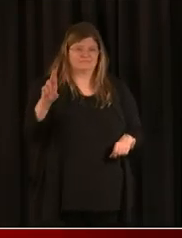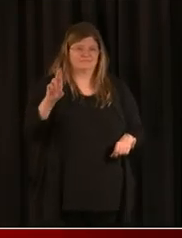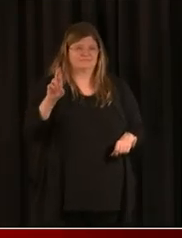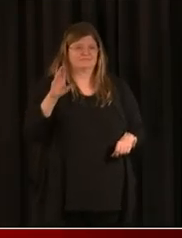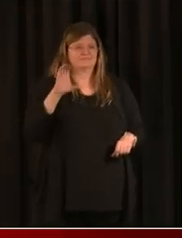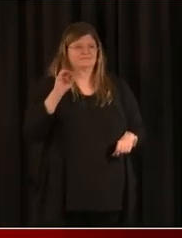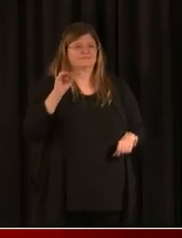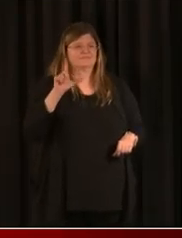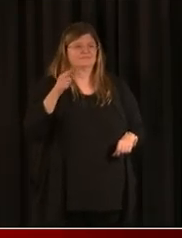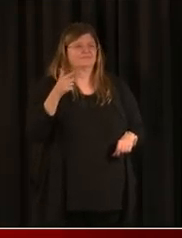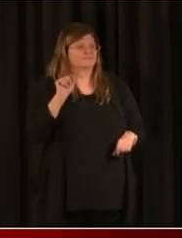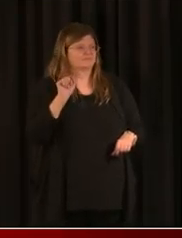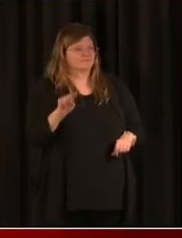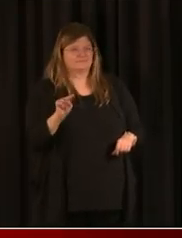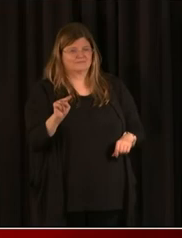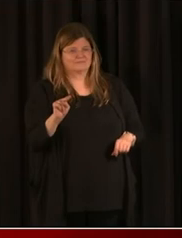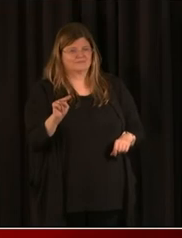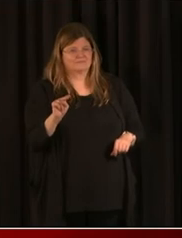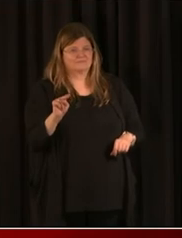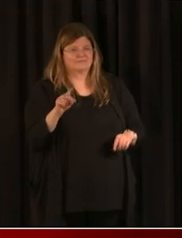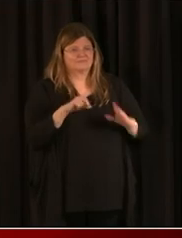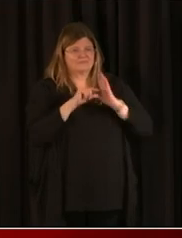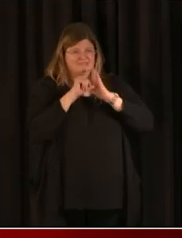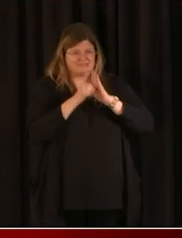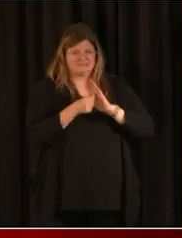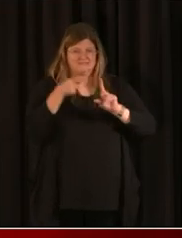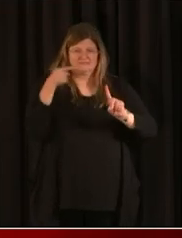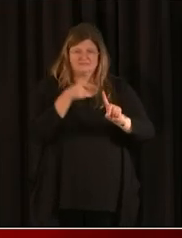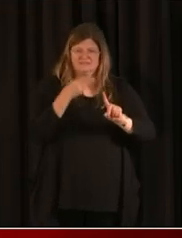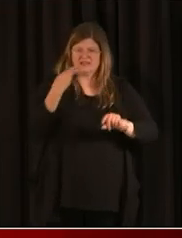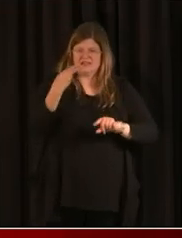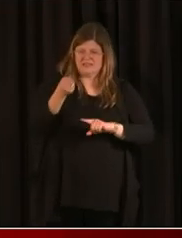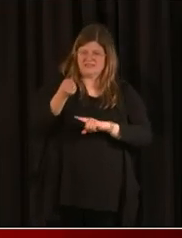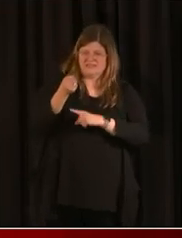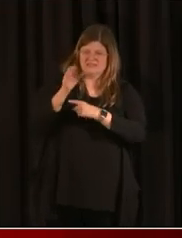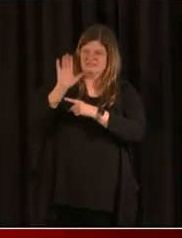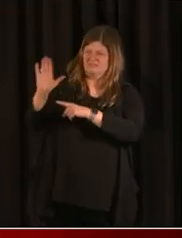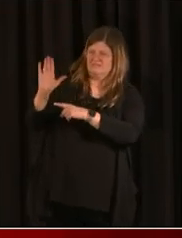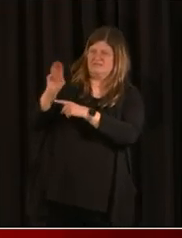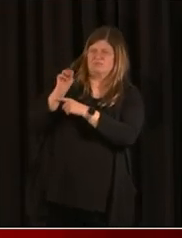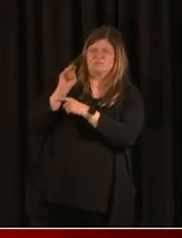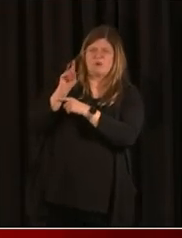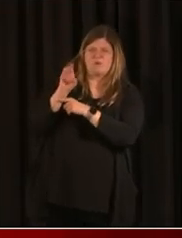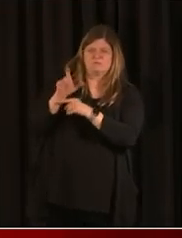just reiterate some of the points around our high school models and what families should expect.